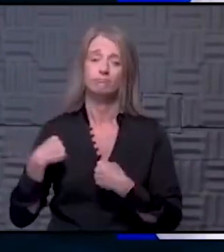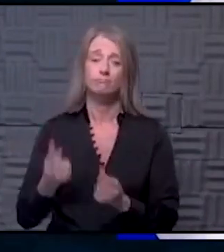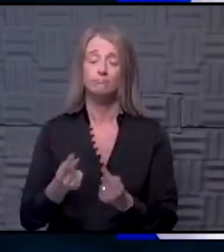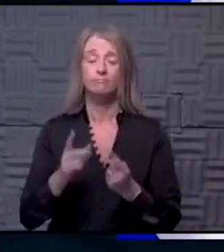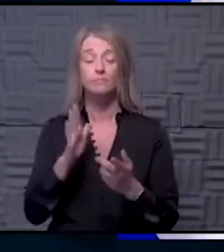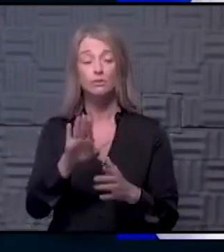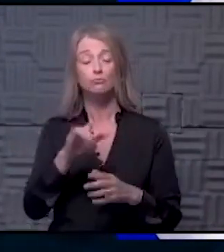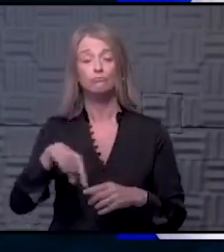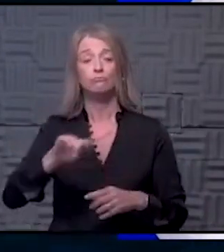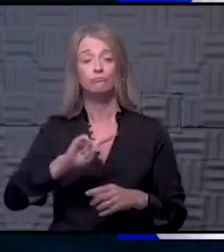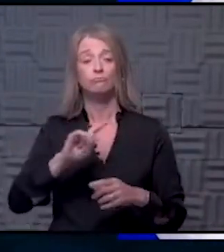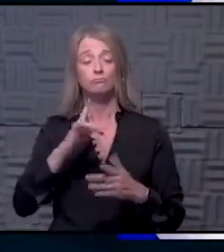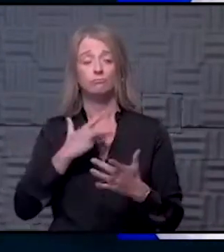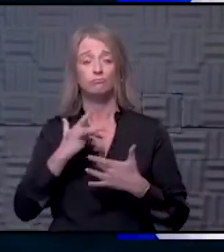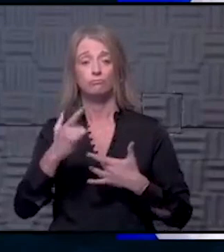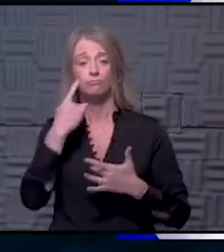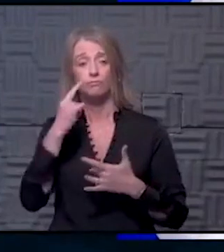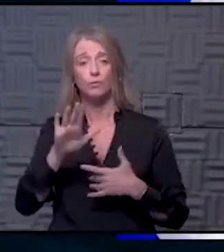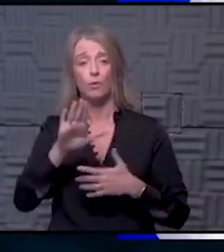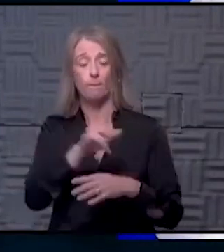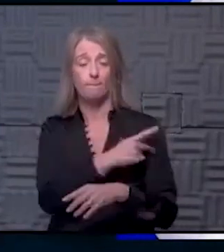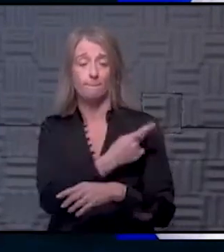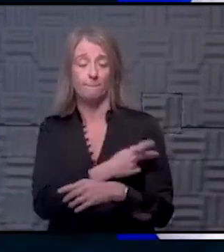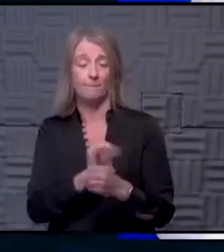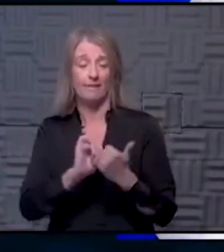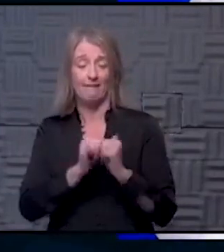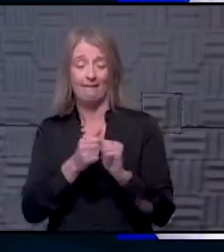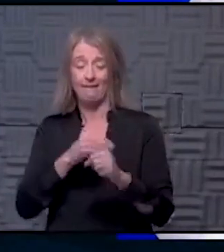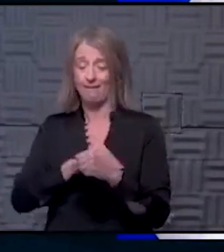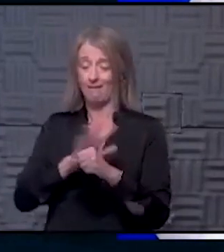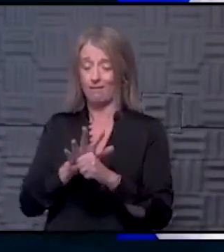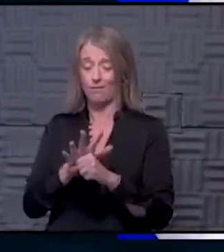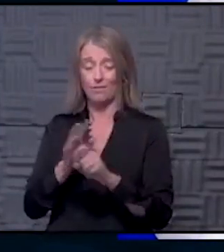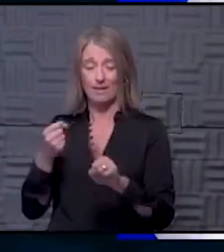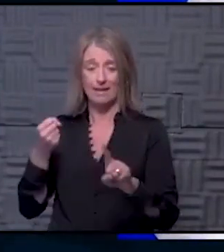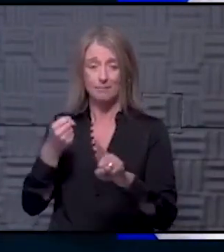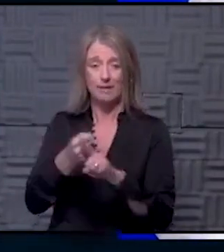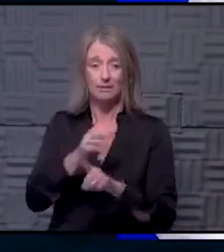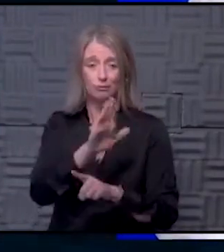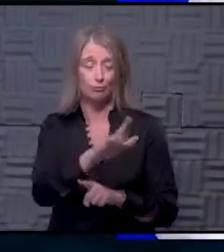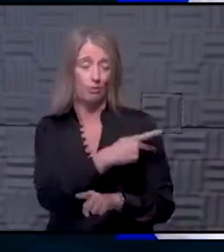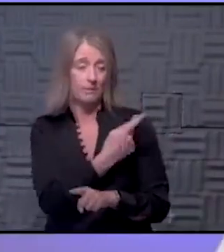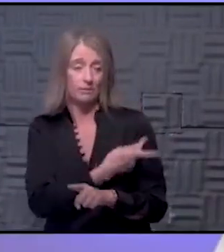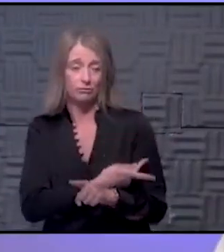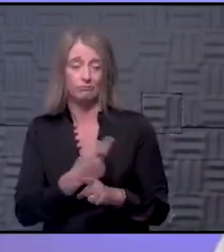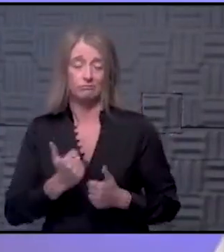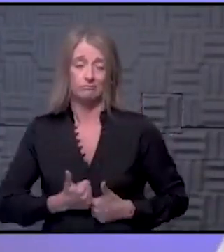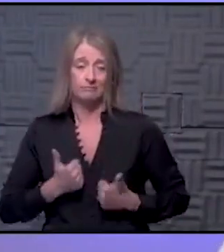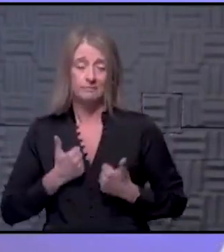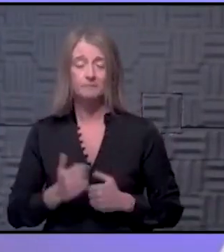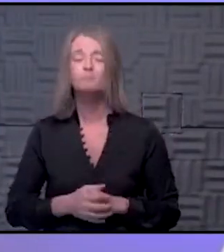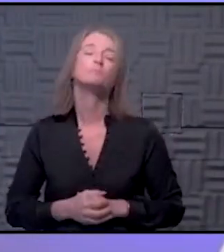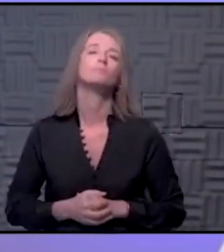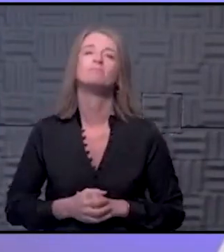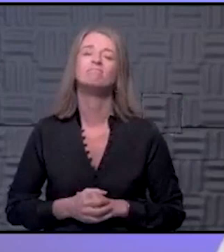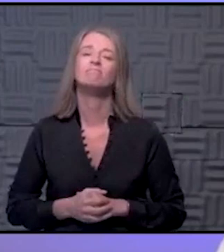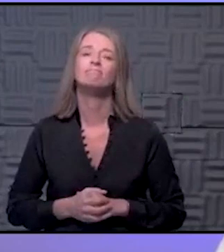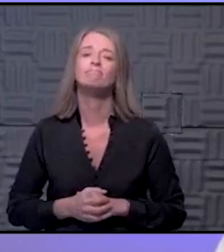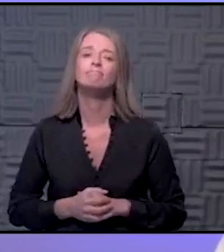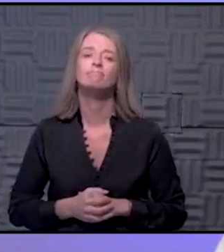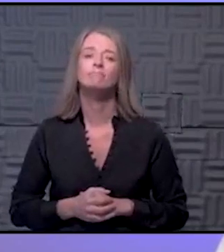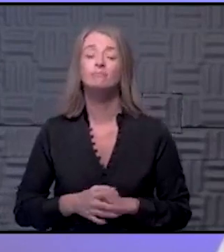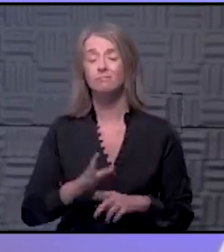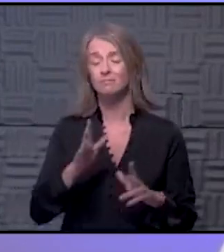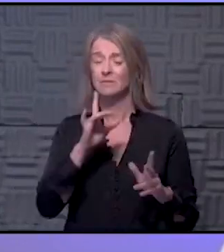especially concerned for your patients. How has COVID impacted them in their lives? That is really